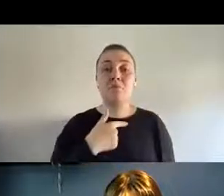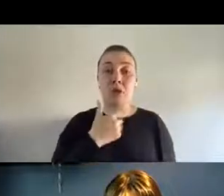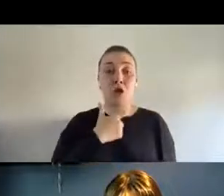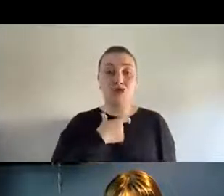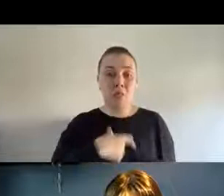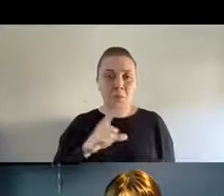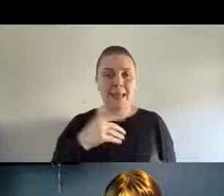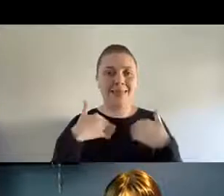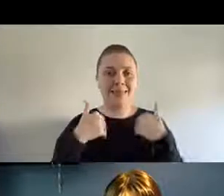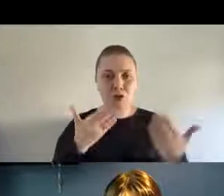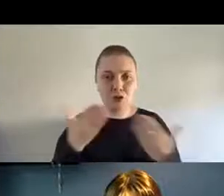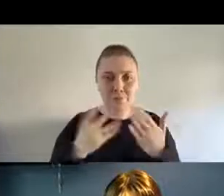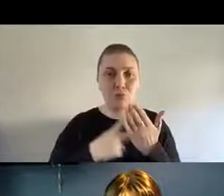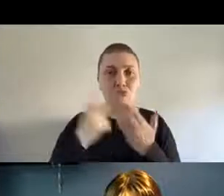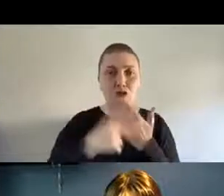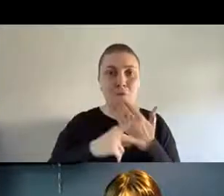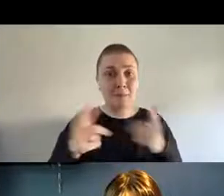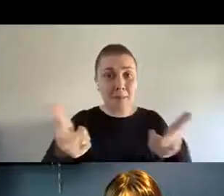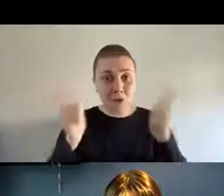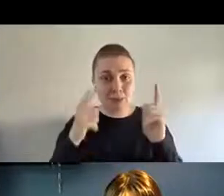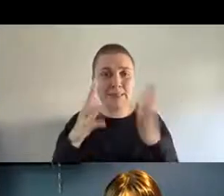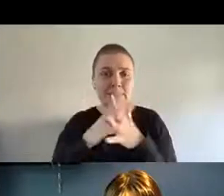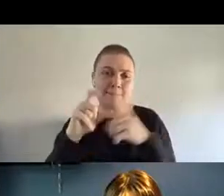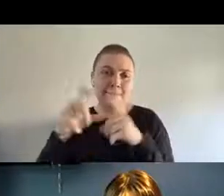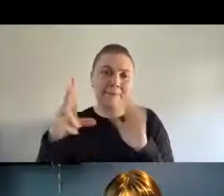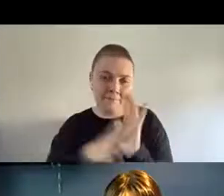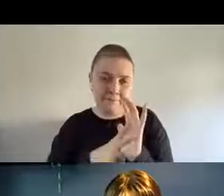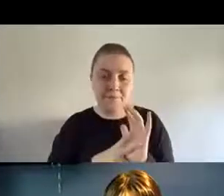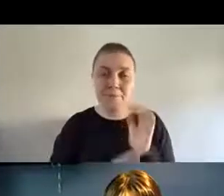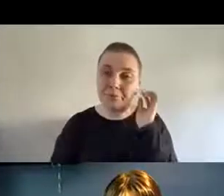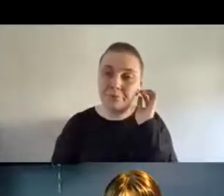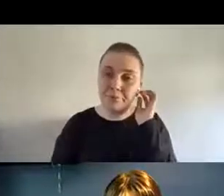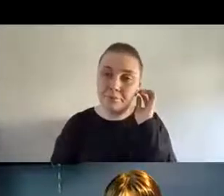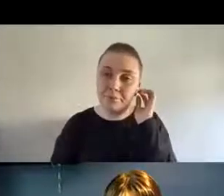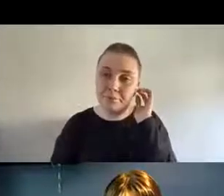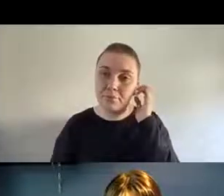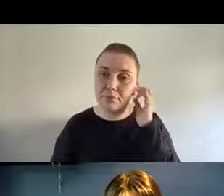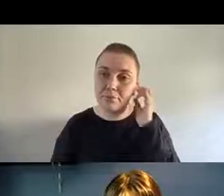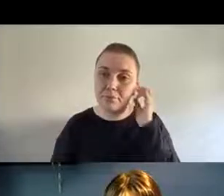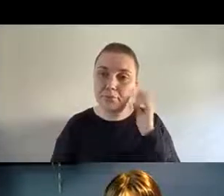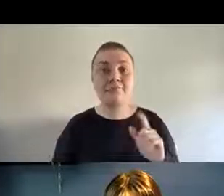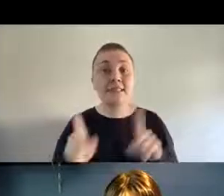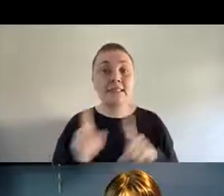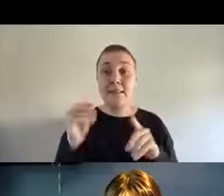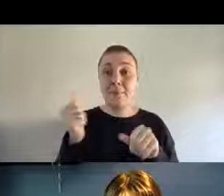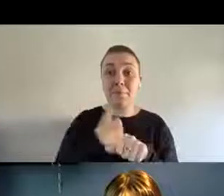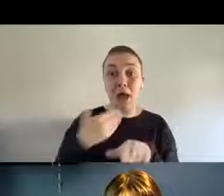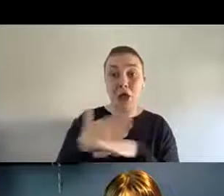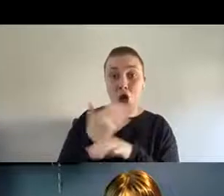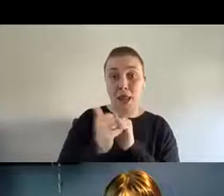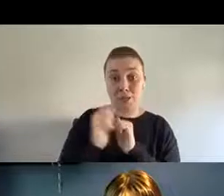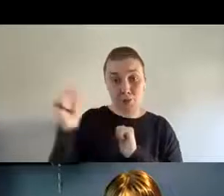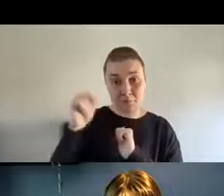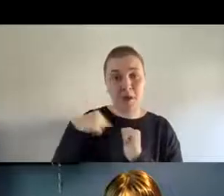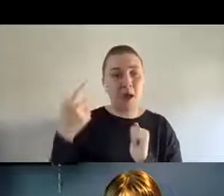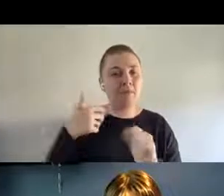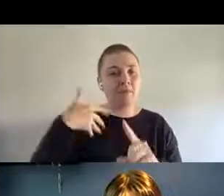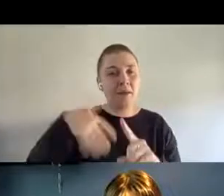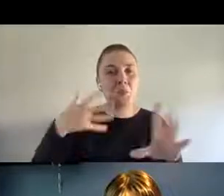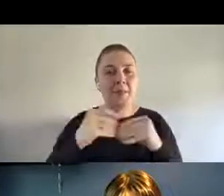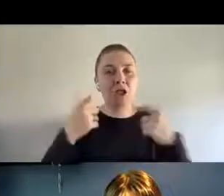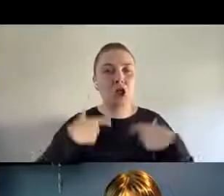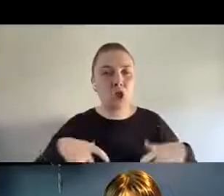Health Services Program Manager at WDV. And like some of my colleagues here too, I have a background in social